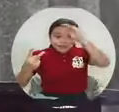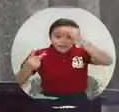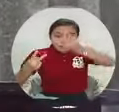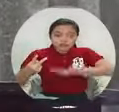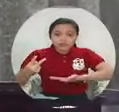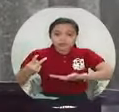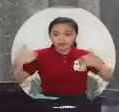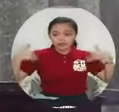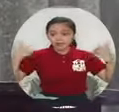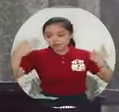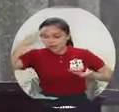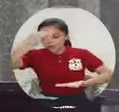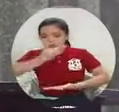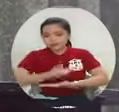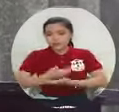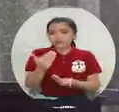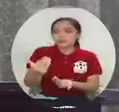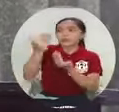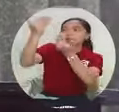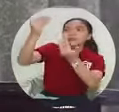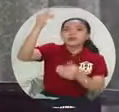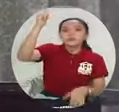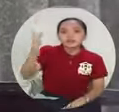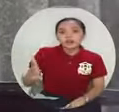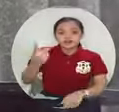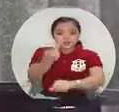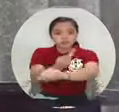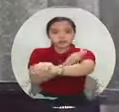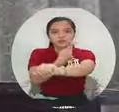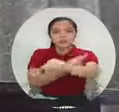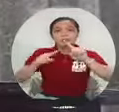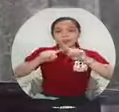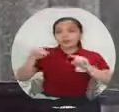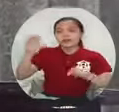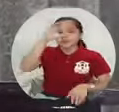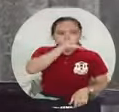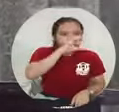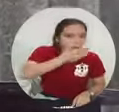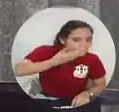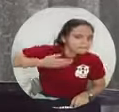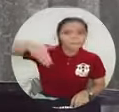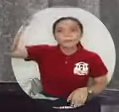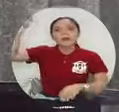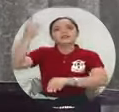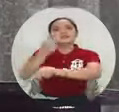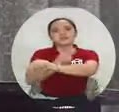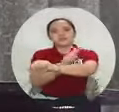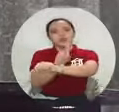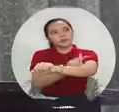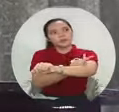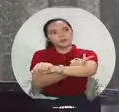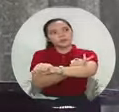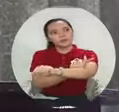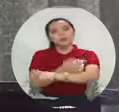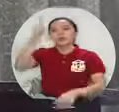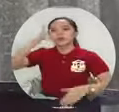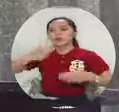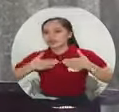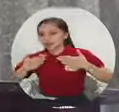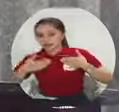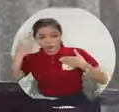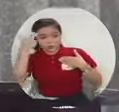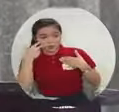cannot, you know, somebody or anybody can give all kinds of offerings, but not necessarily the first fruit. We